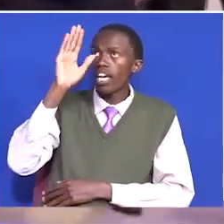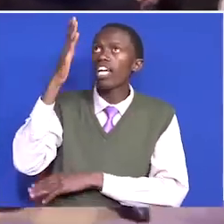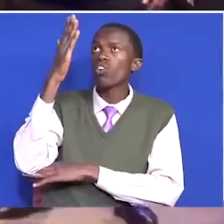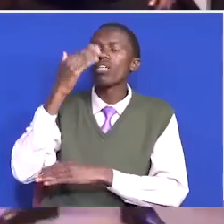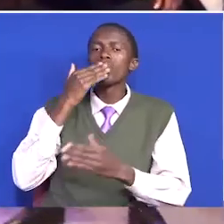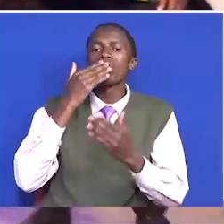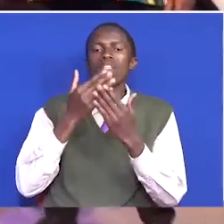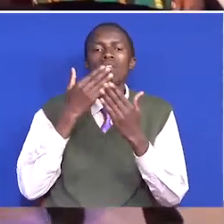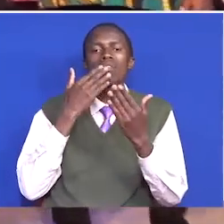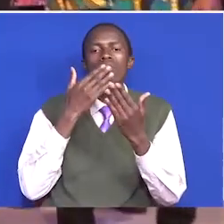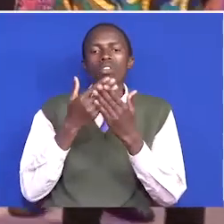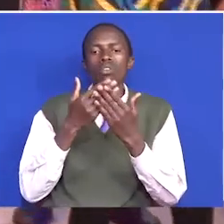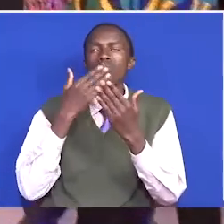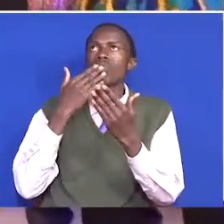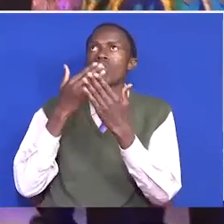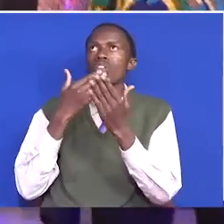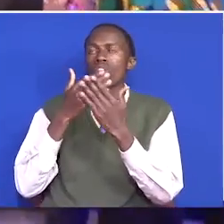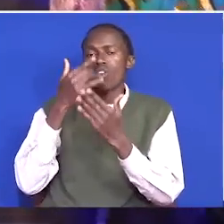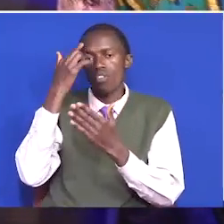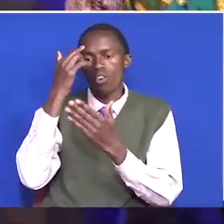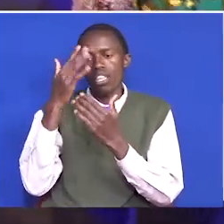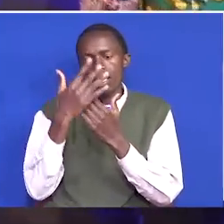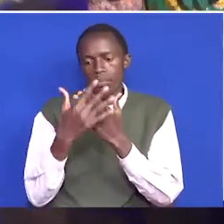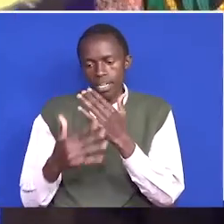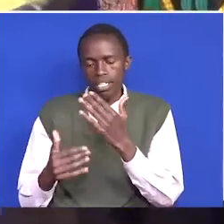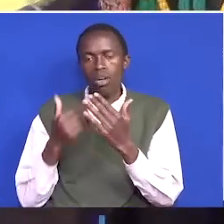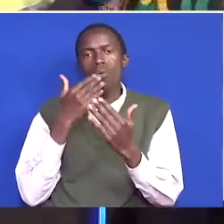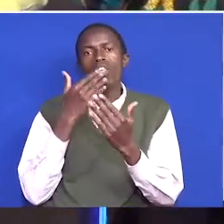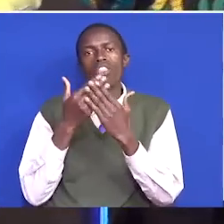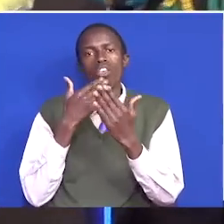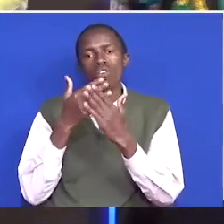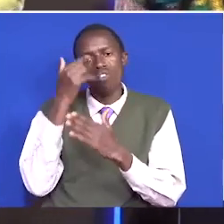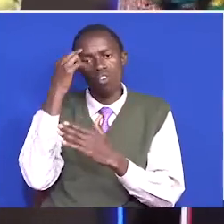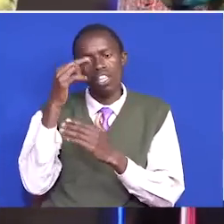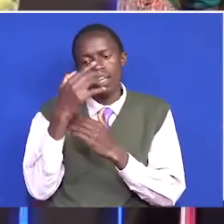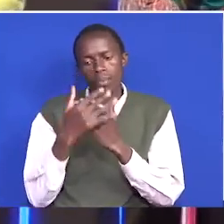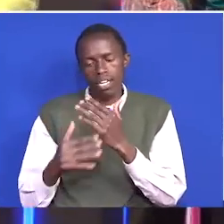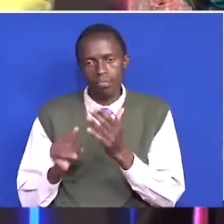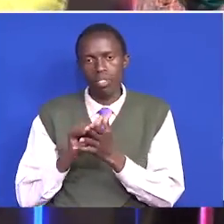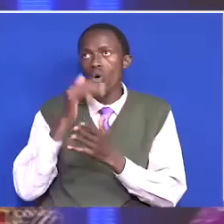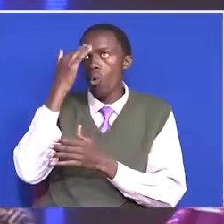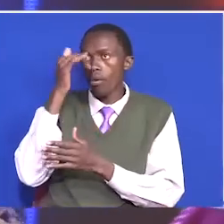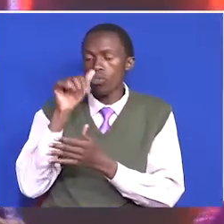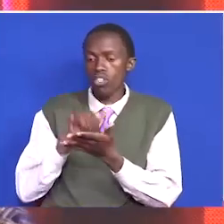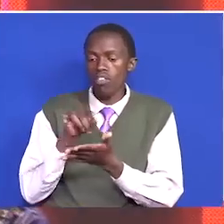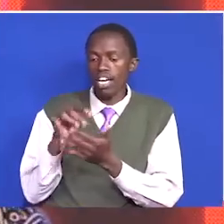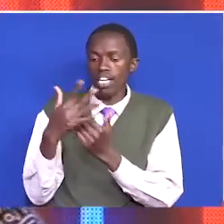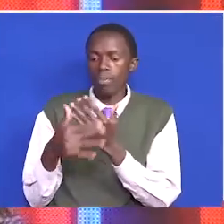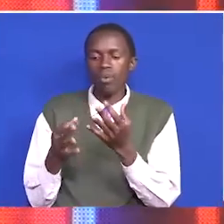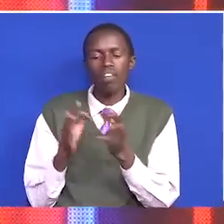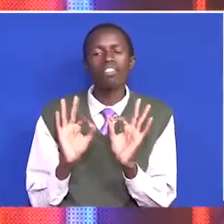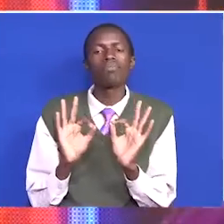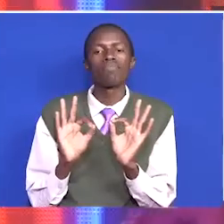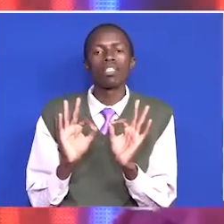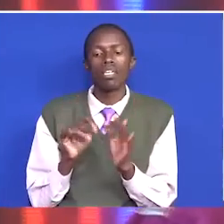we thank you. We thank you for the blood. Hallelujah. We thank you for the blood. Yes, because of the blood, we are free.